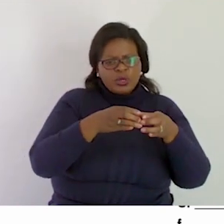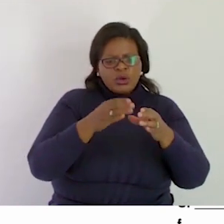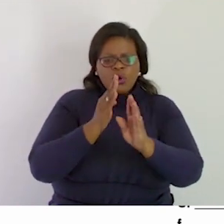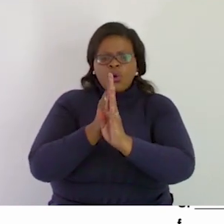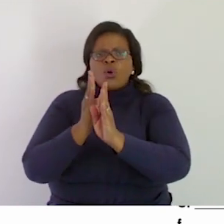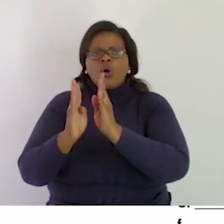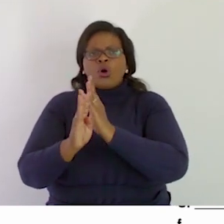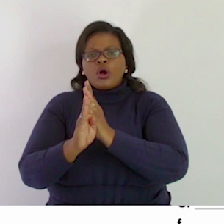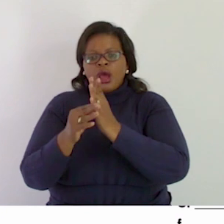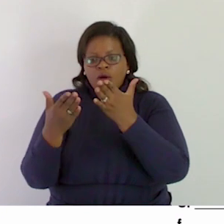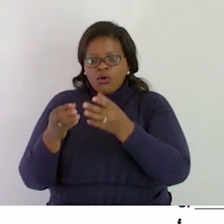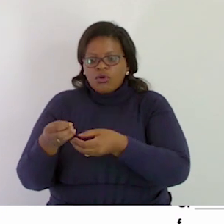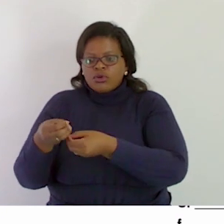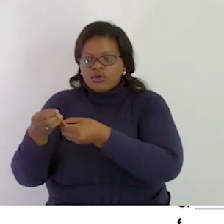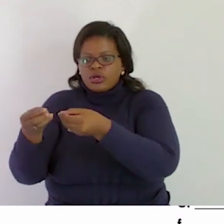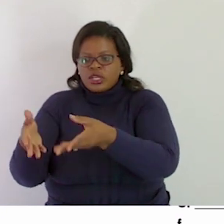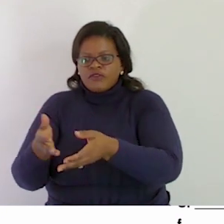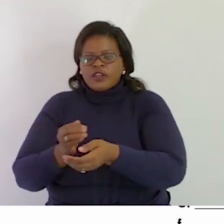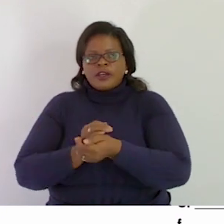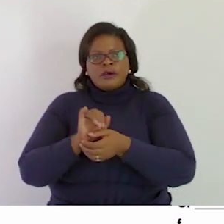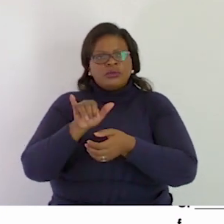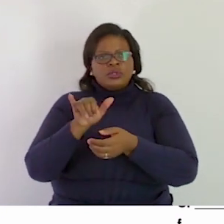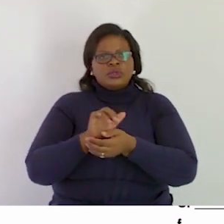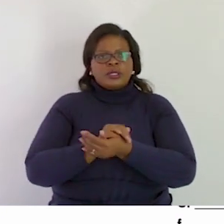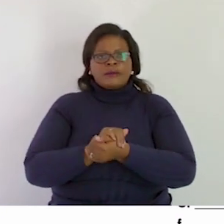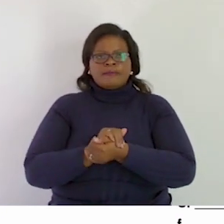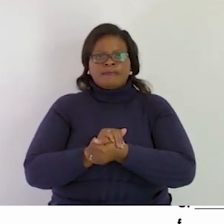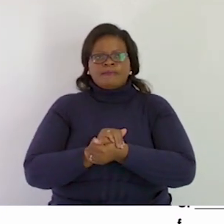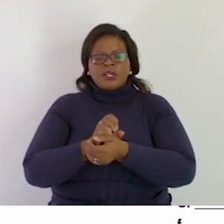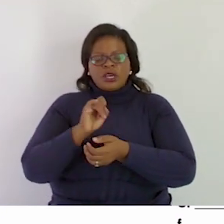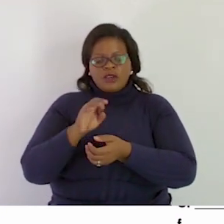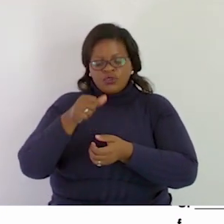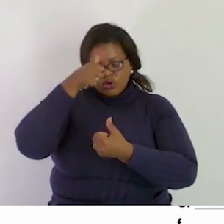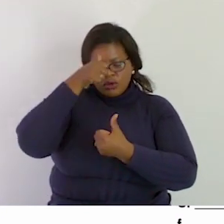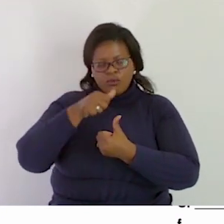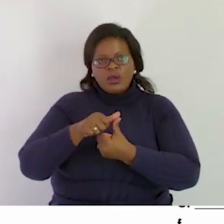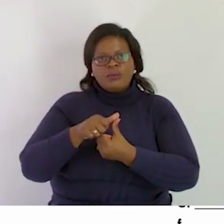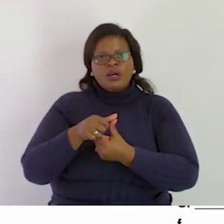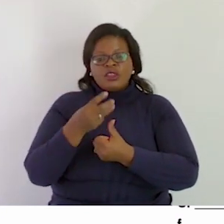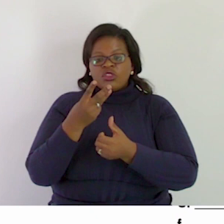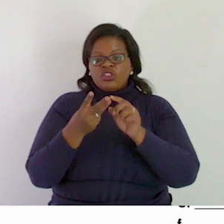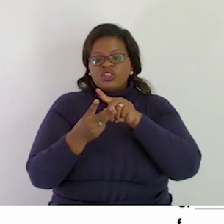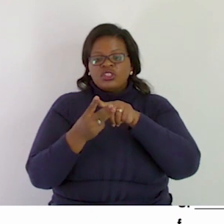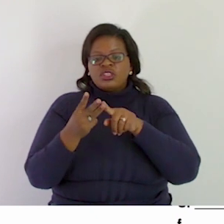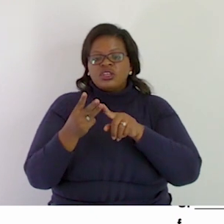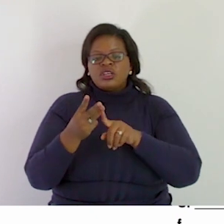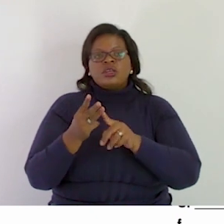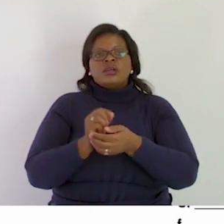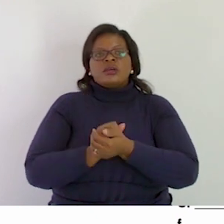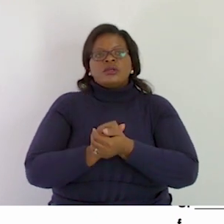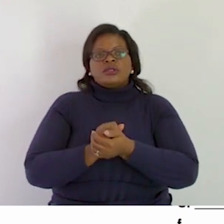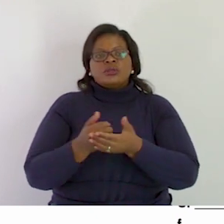it giving? So if you can remember those 3 aspects, you should be able to see